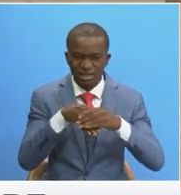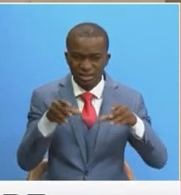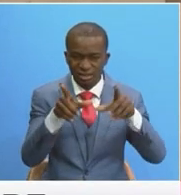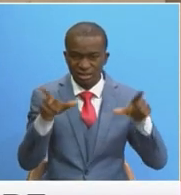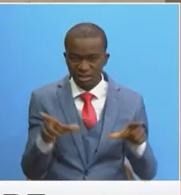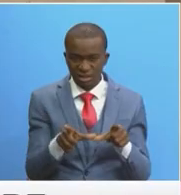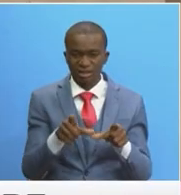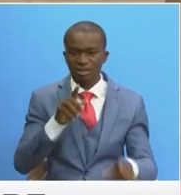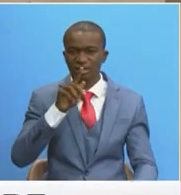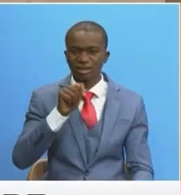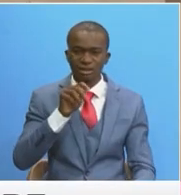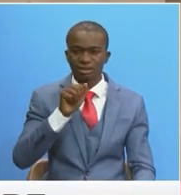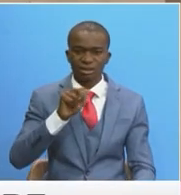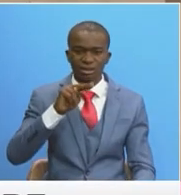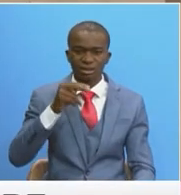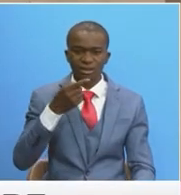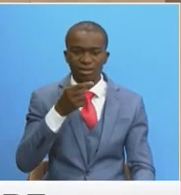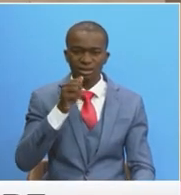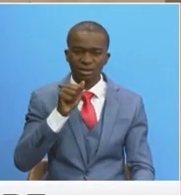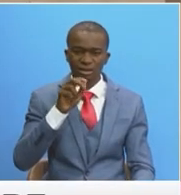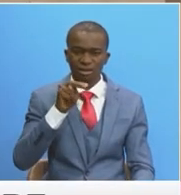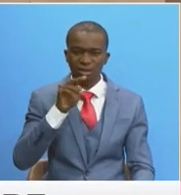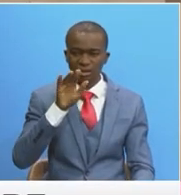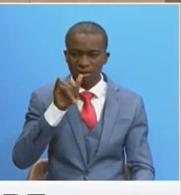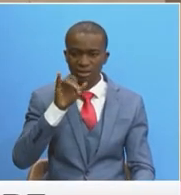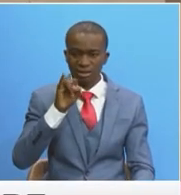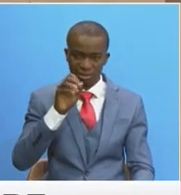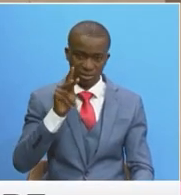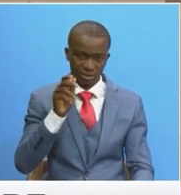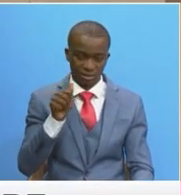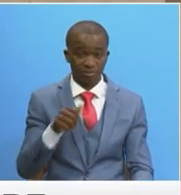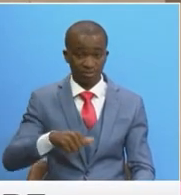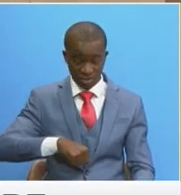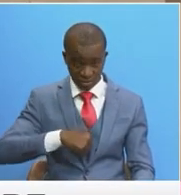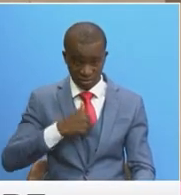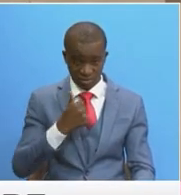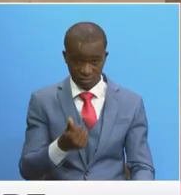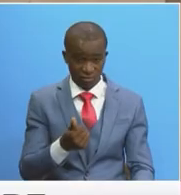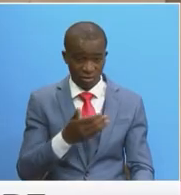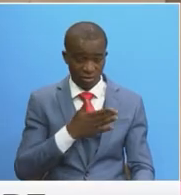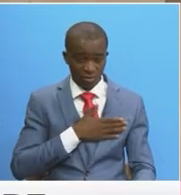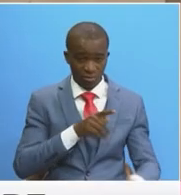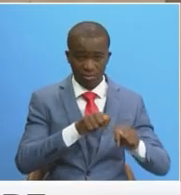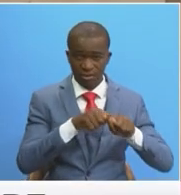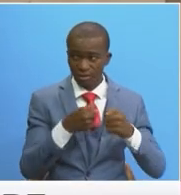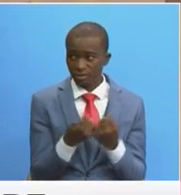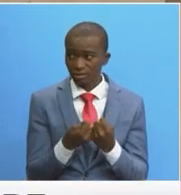Tanganyika. So myself and my counterpart will soon be